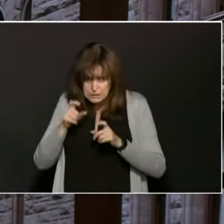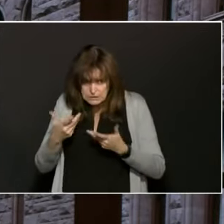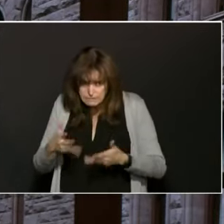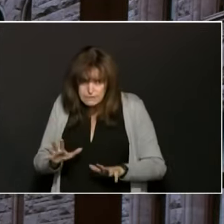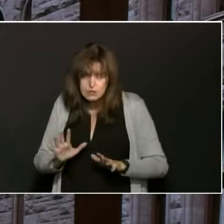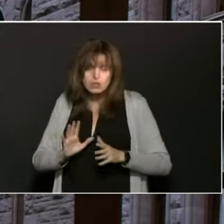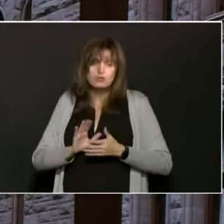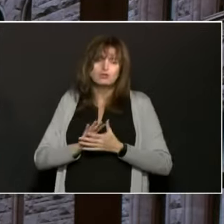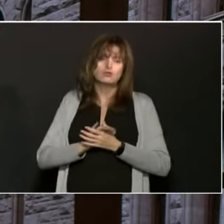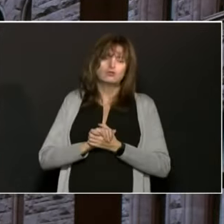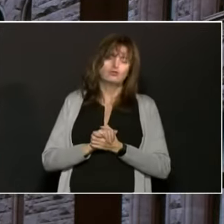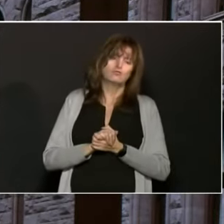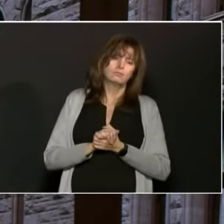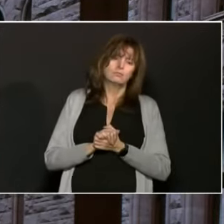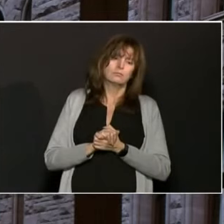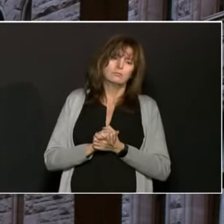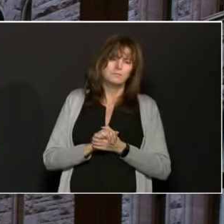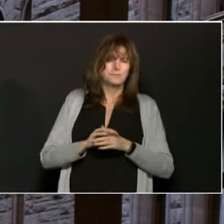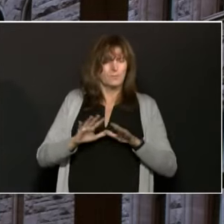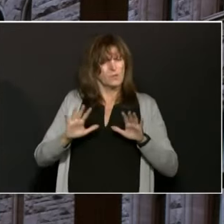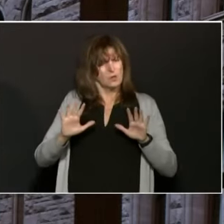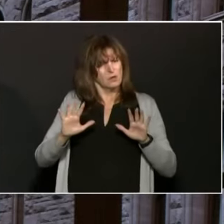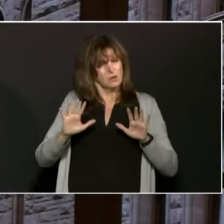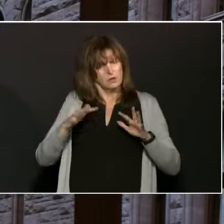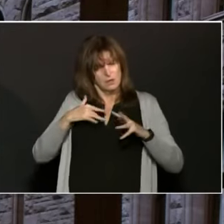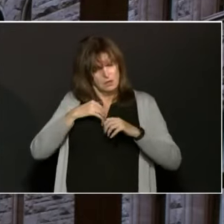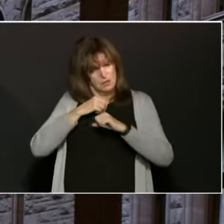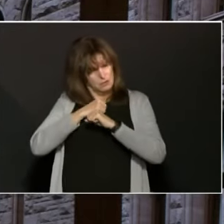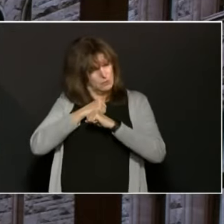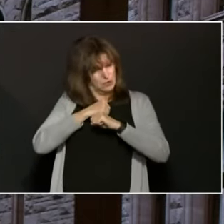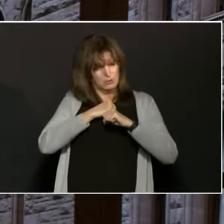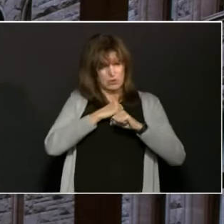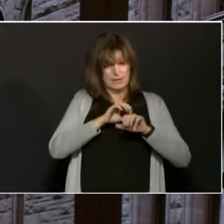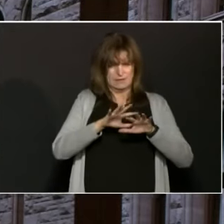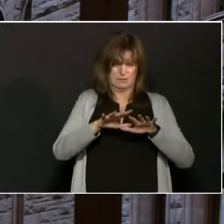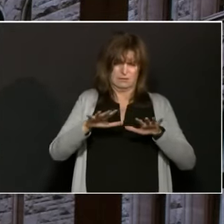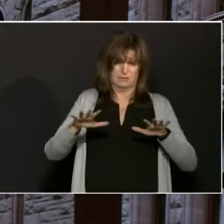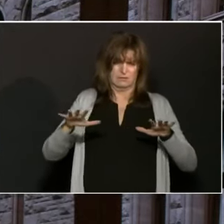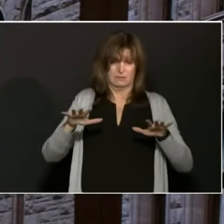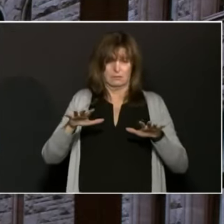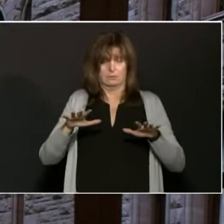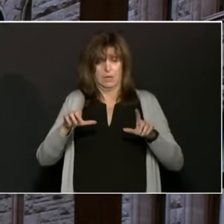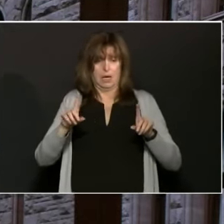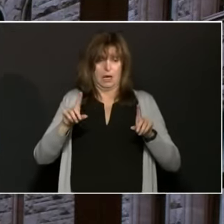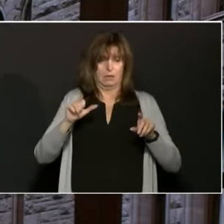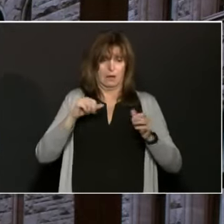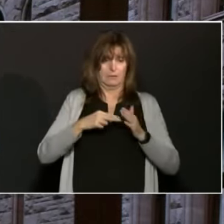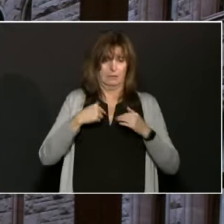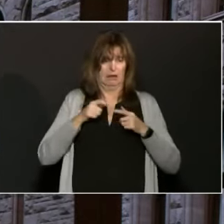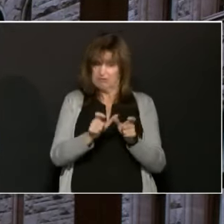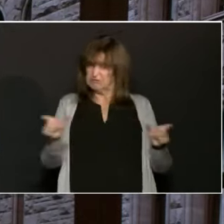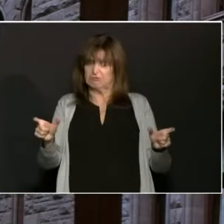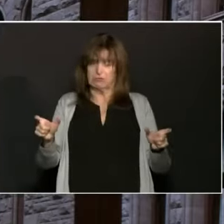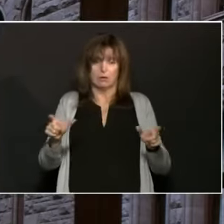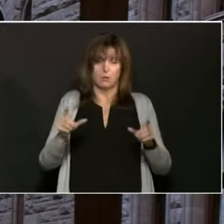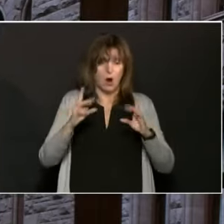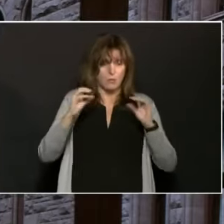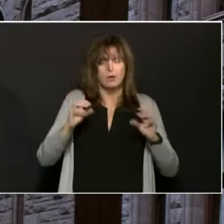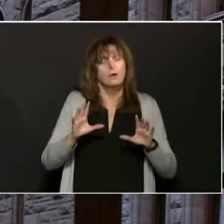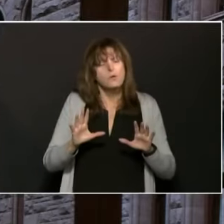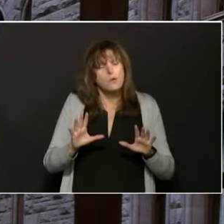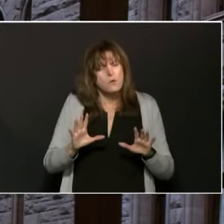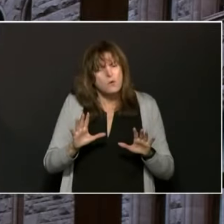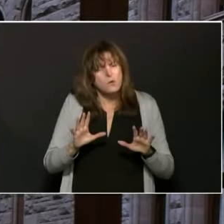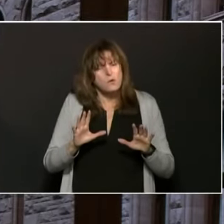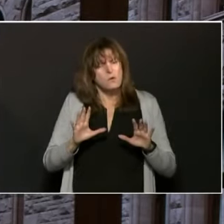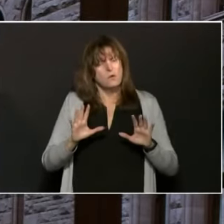doing. We're trying to put the walls around those groups to block that. That doesn't seem to be the problem. As Dr. Brown has shown you, the mobility is the big